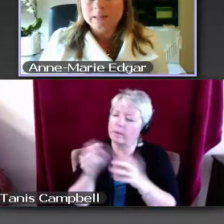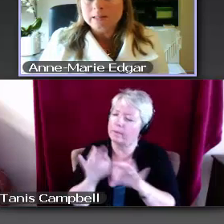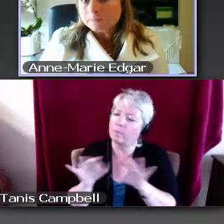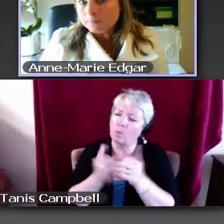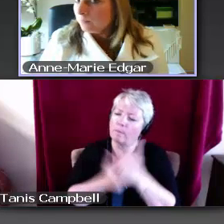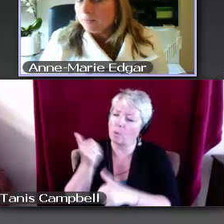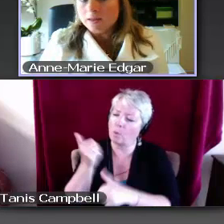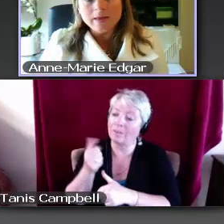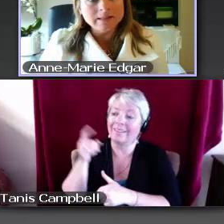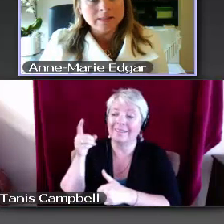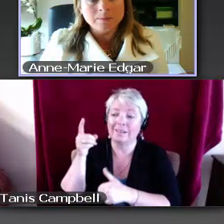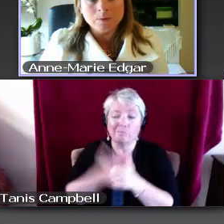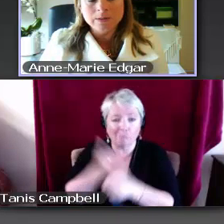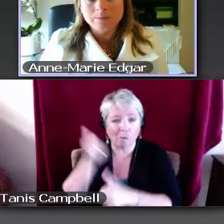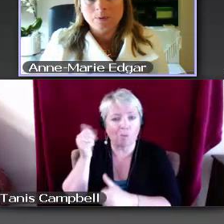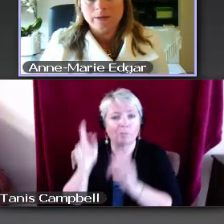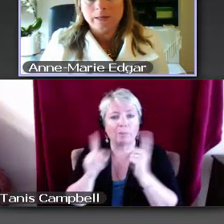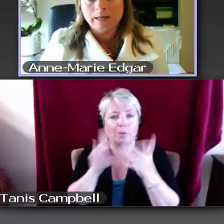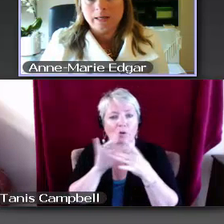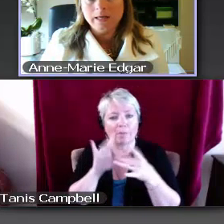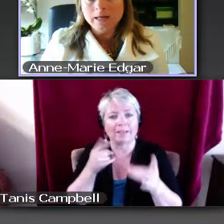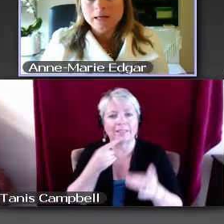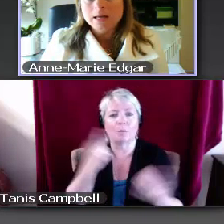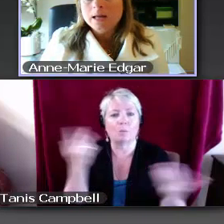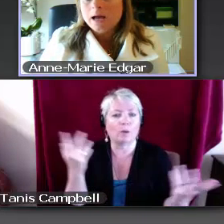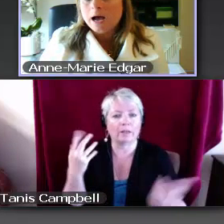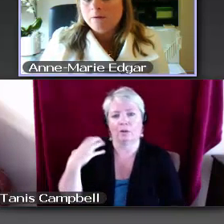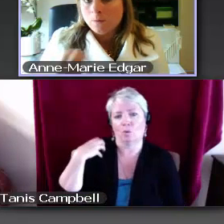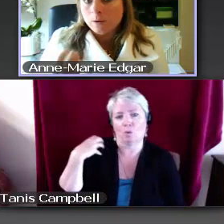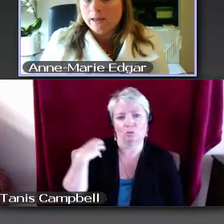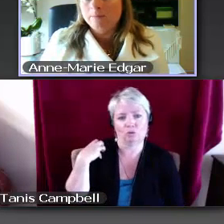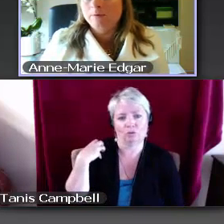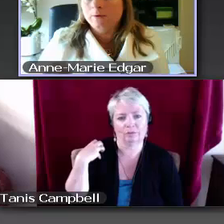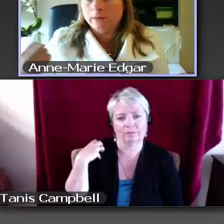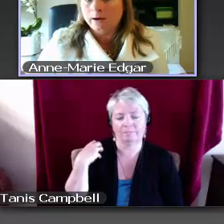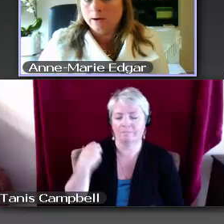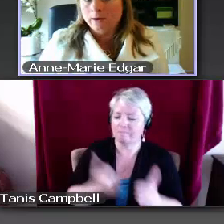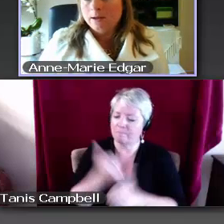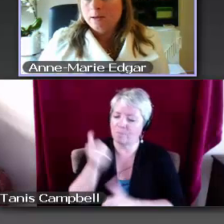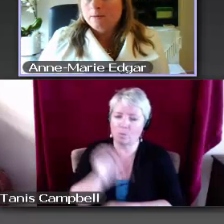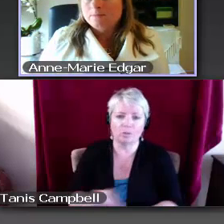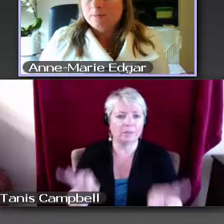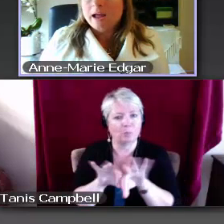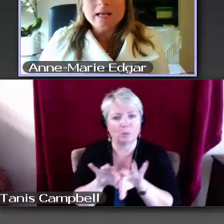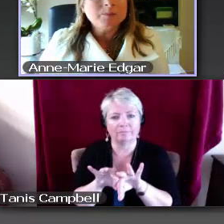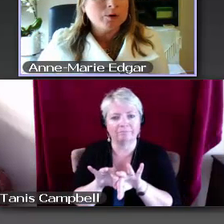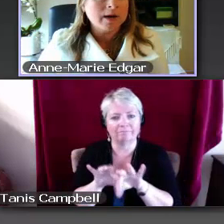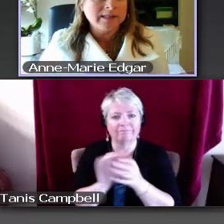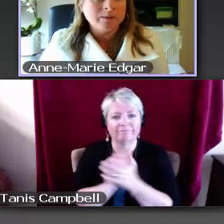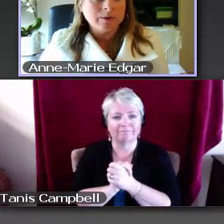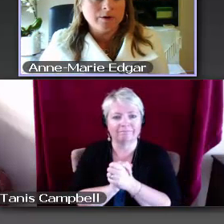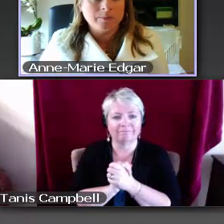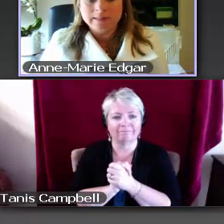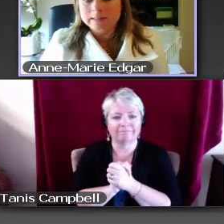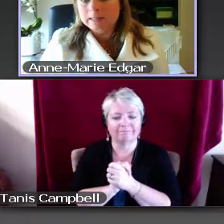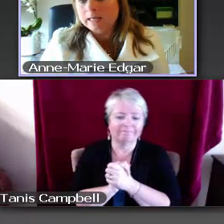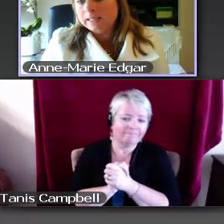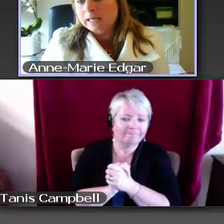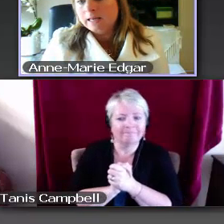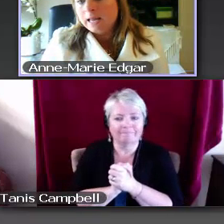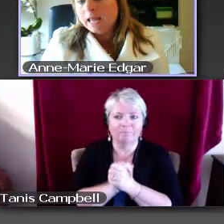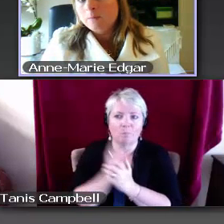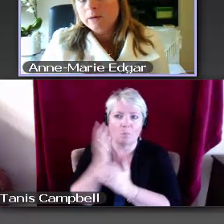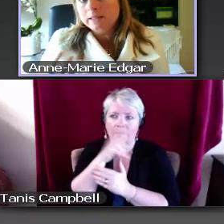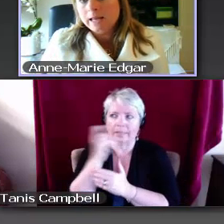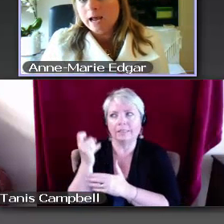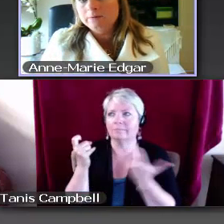coaches. That's the most important key for them for their, I guess, progressing with their business